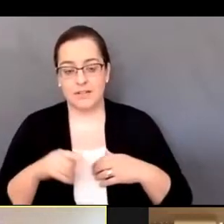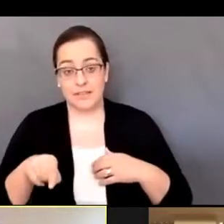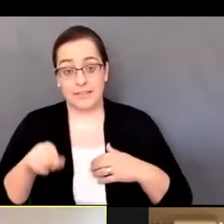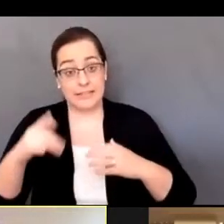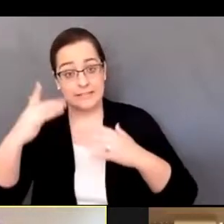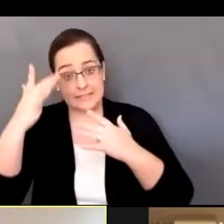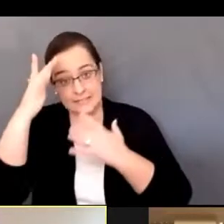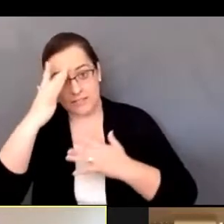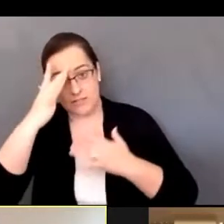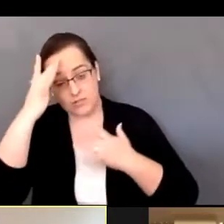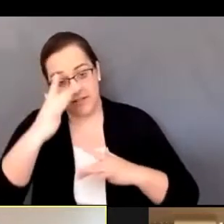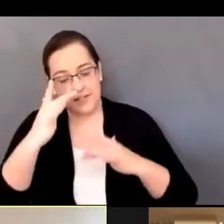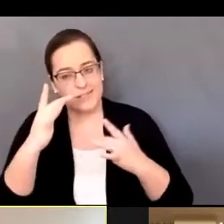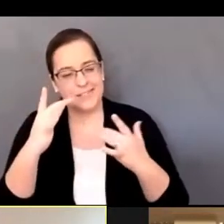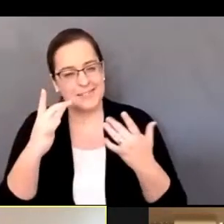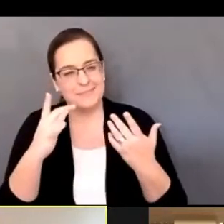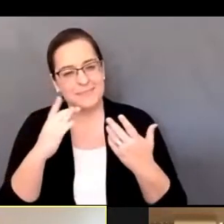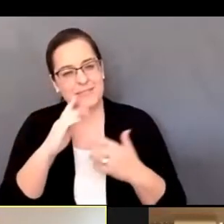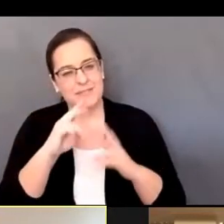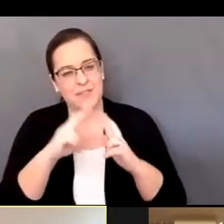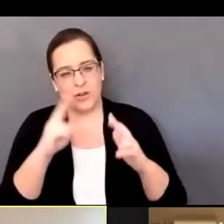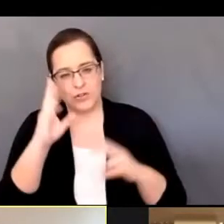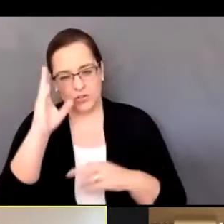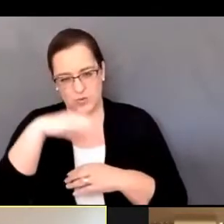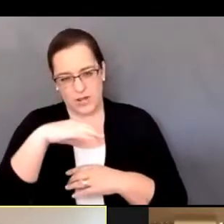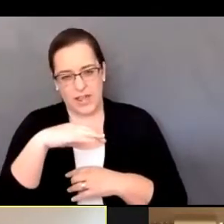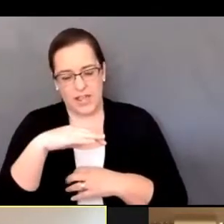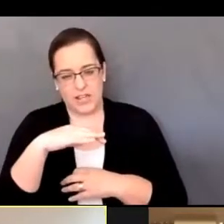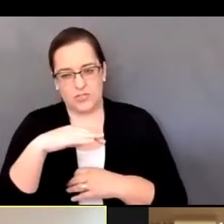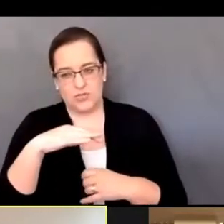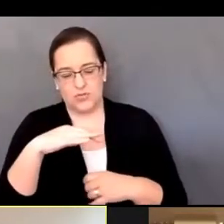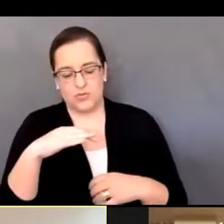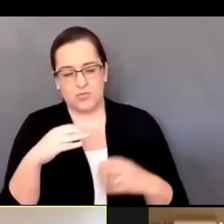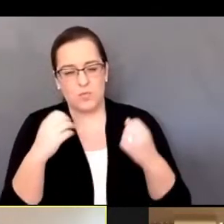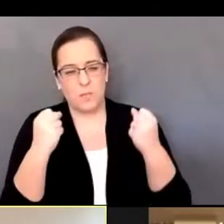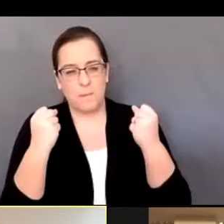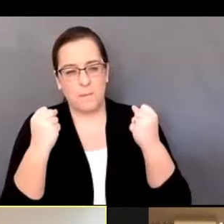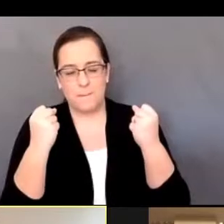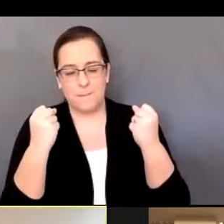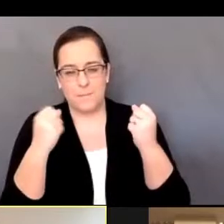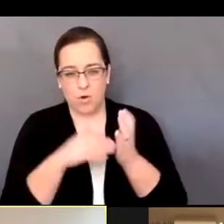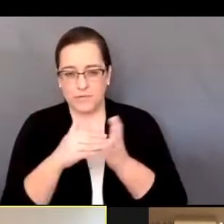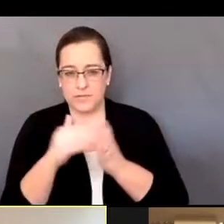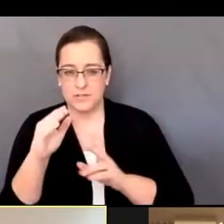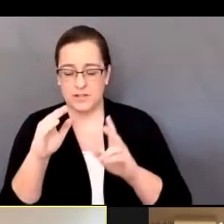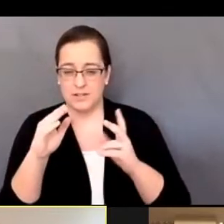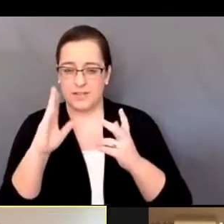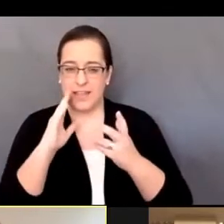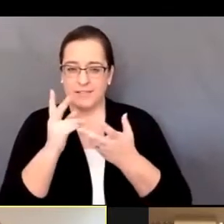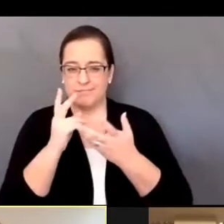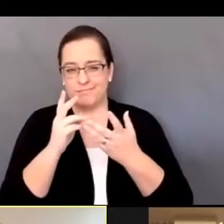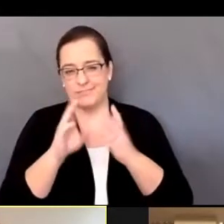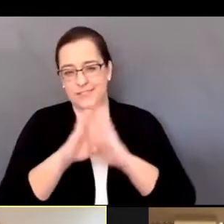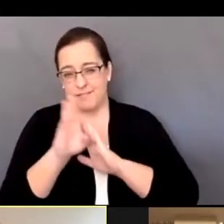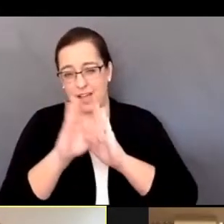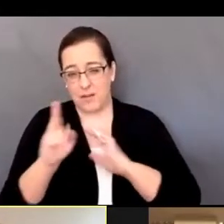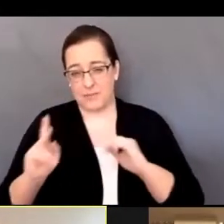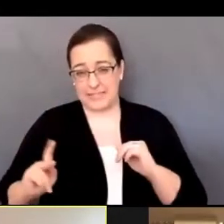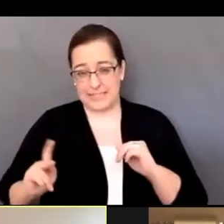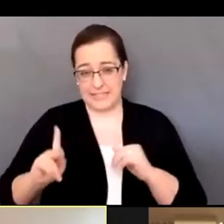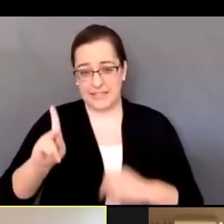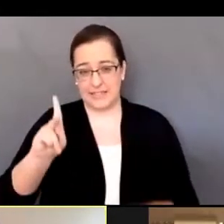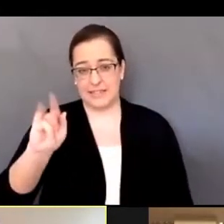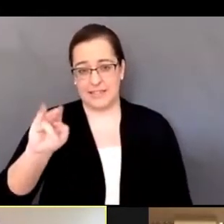illness, it's an unusual illness in that people many times will develop renal failure as well. In other words, their kidneys will